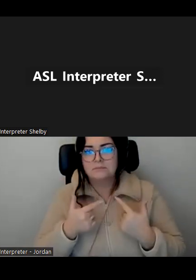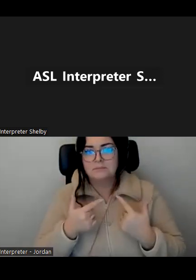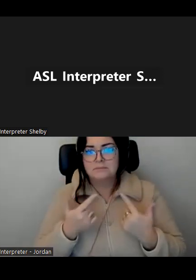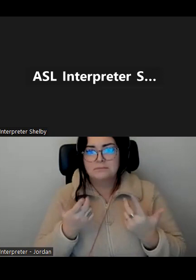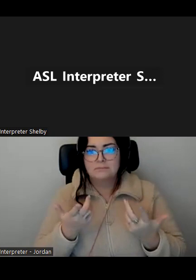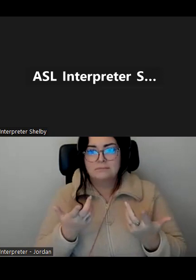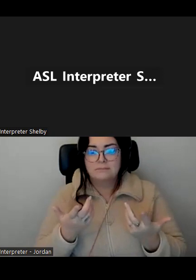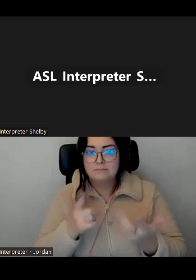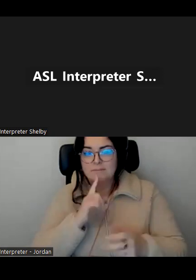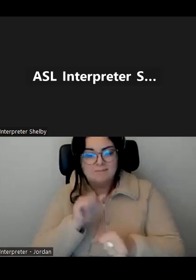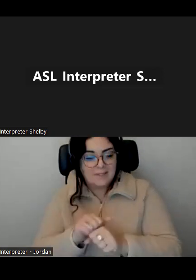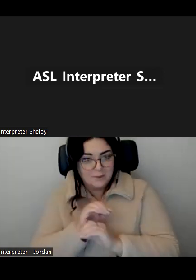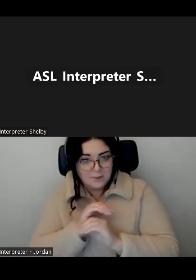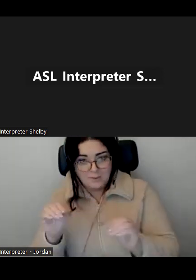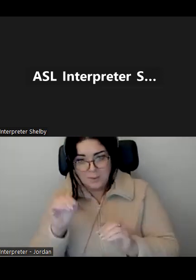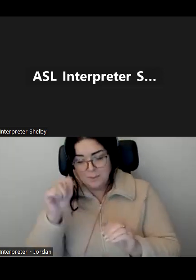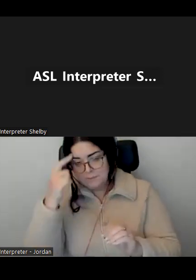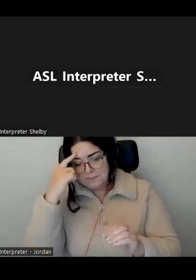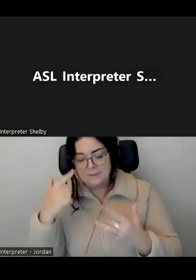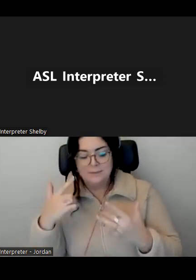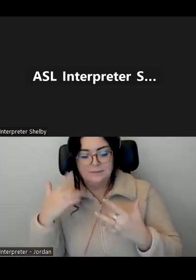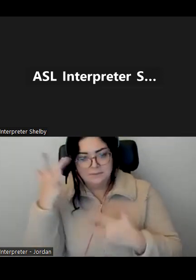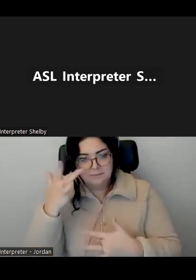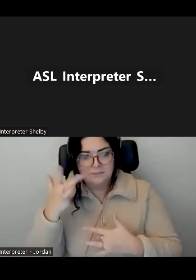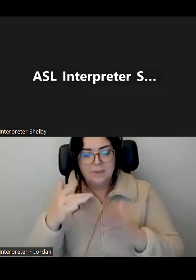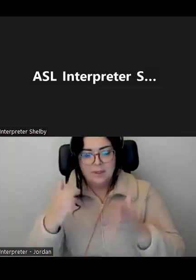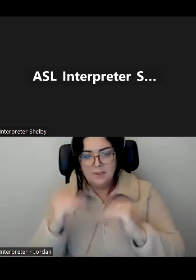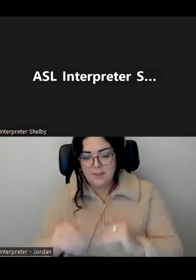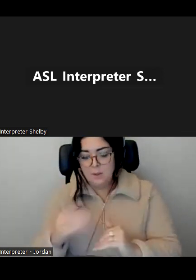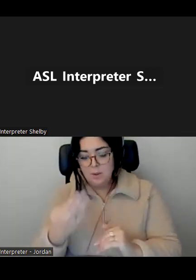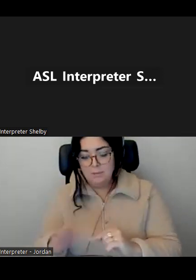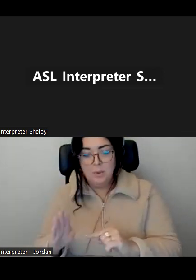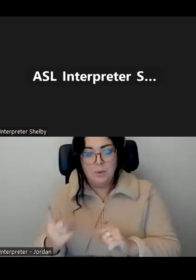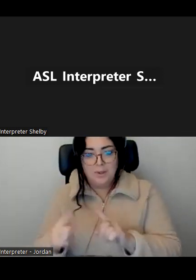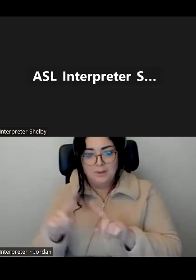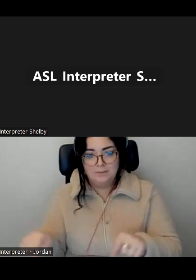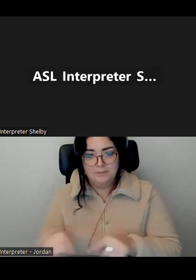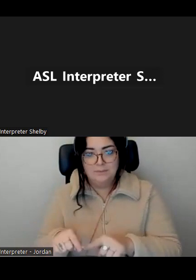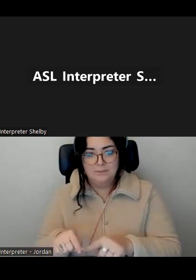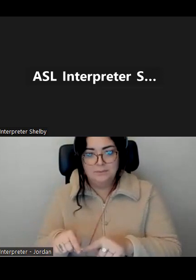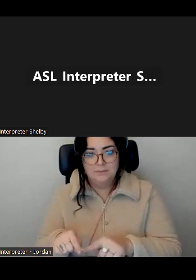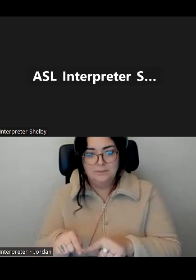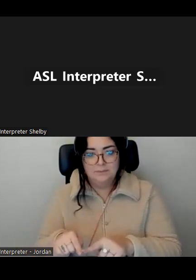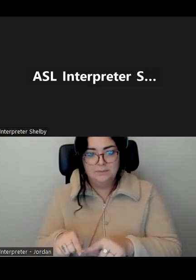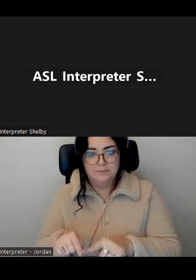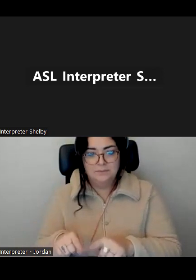no mental illness, so the bottom right quadrant, the blue, but we